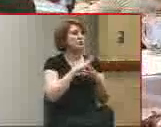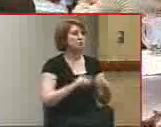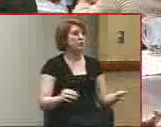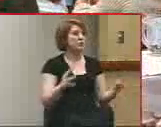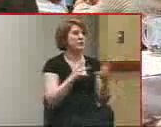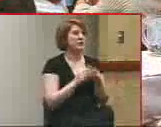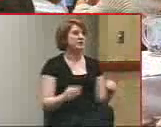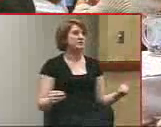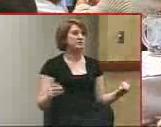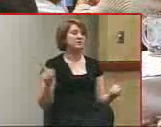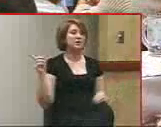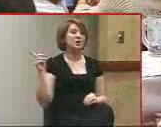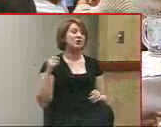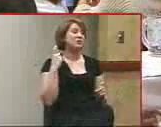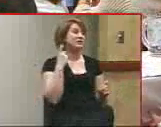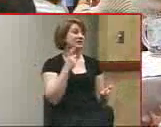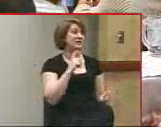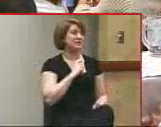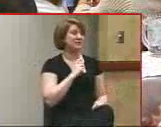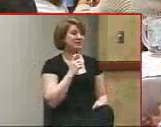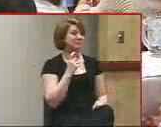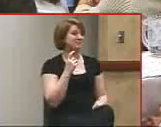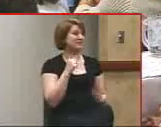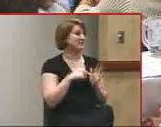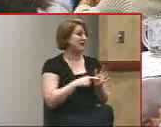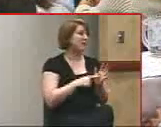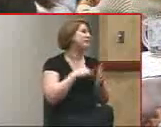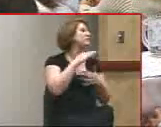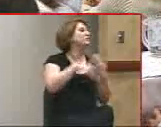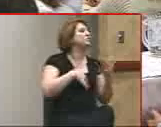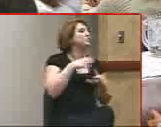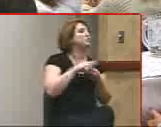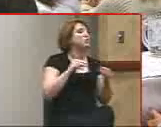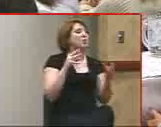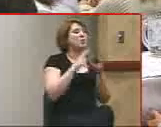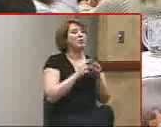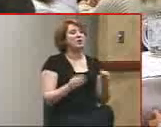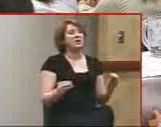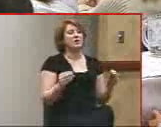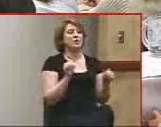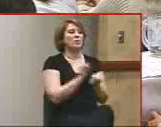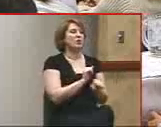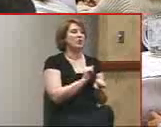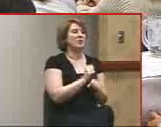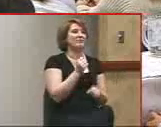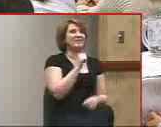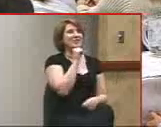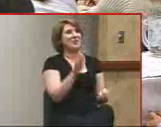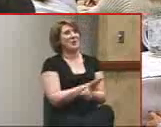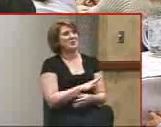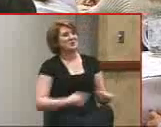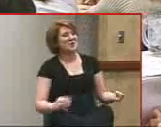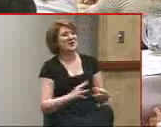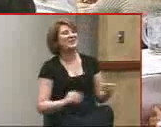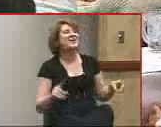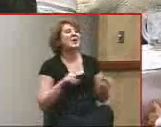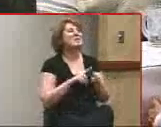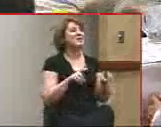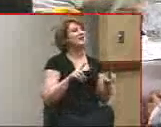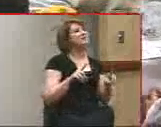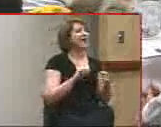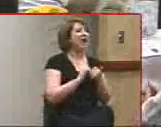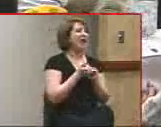me an example of a social story that might work with, I don't mean the whole story, but how to do that with